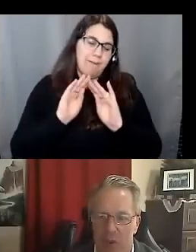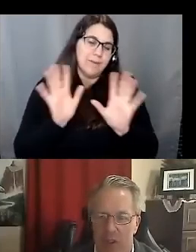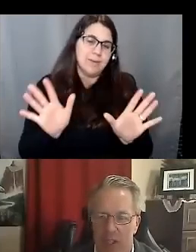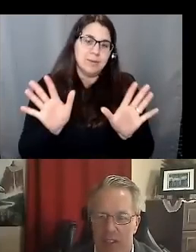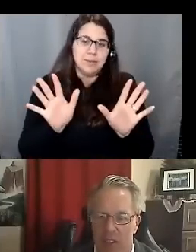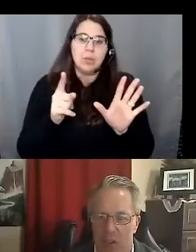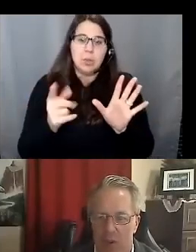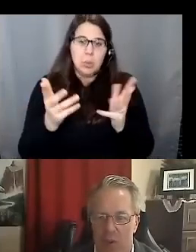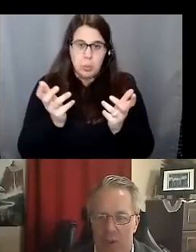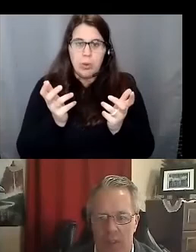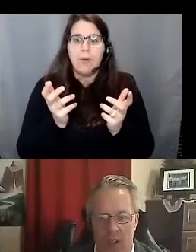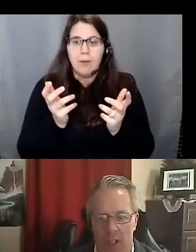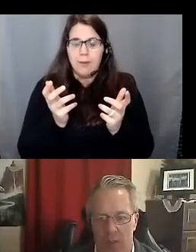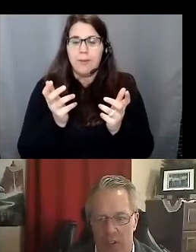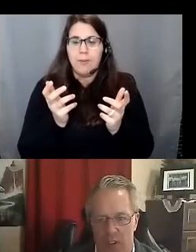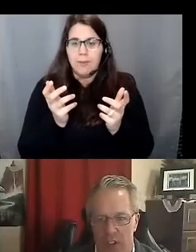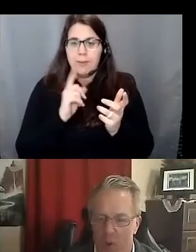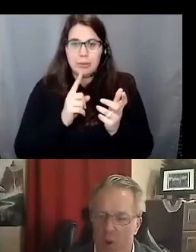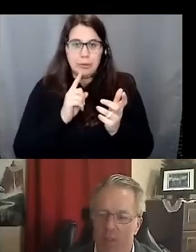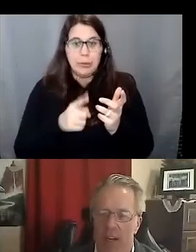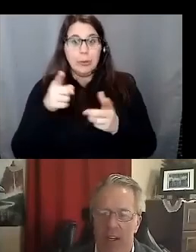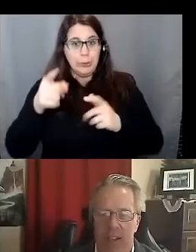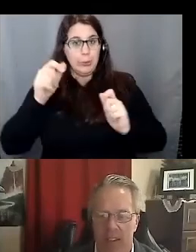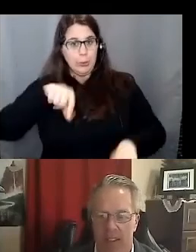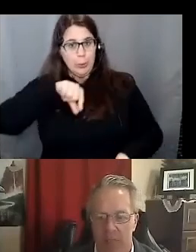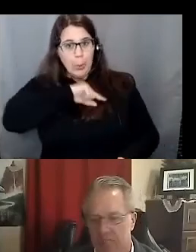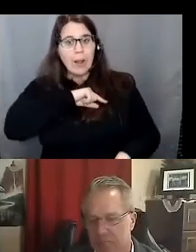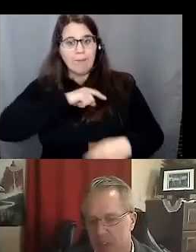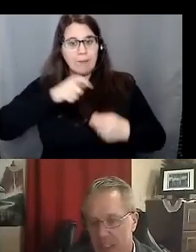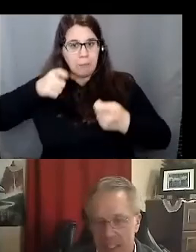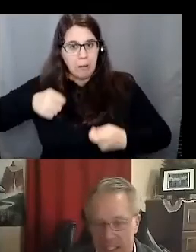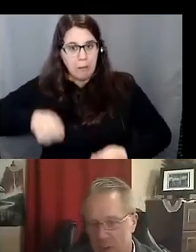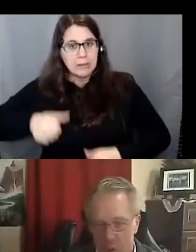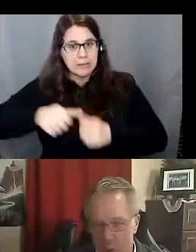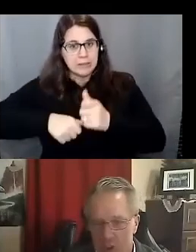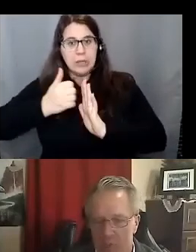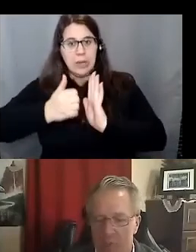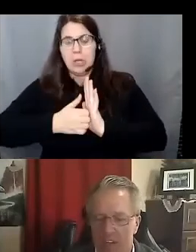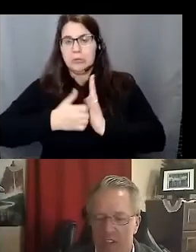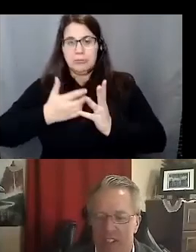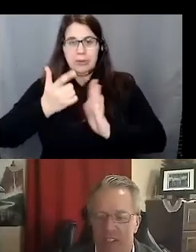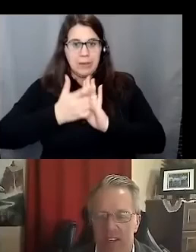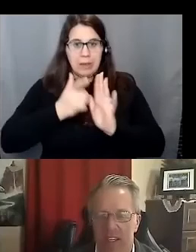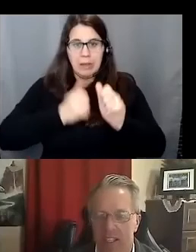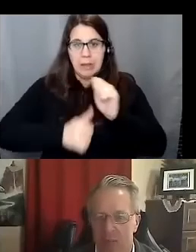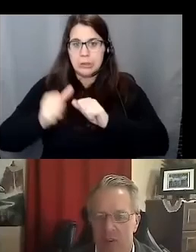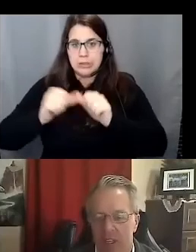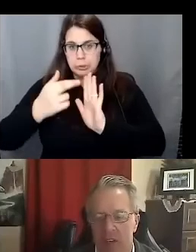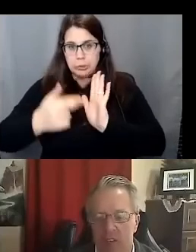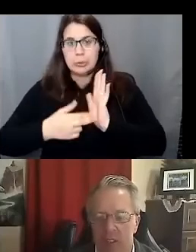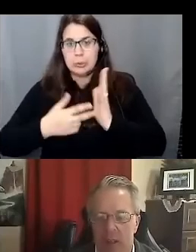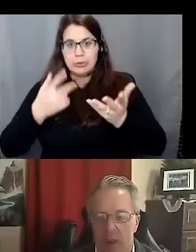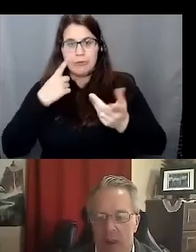to make sure that you are in a position that you're qualified, you know, legally under the rules to be managing any number